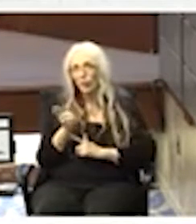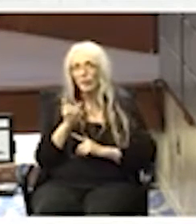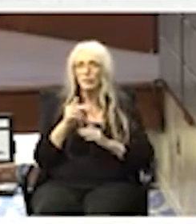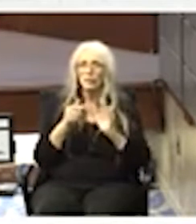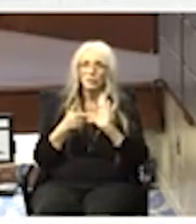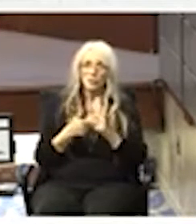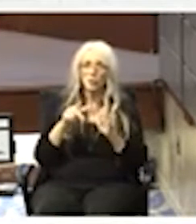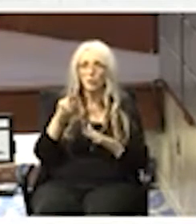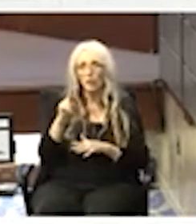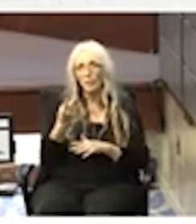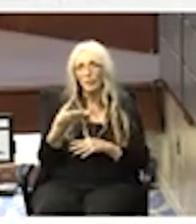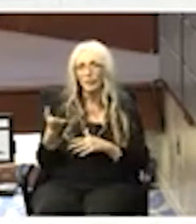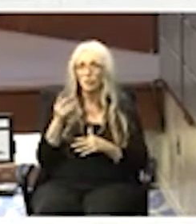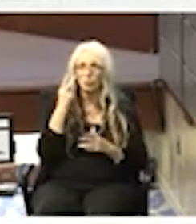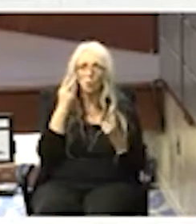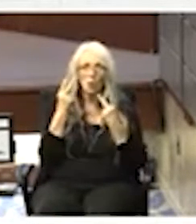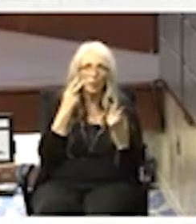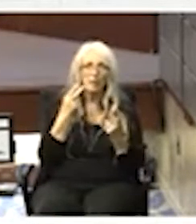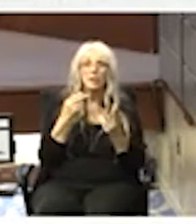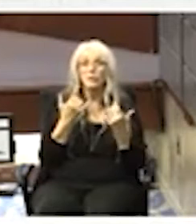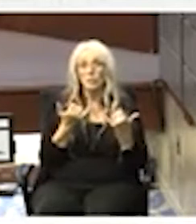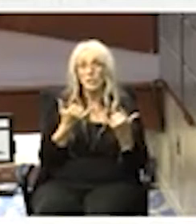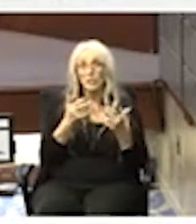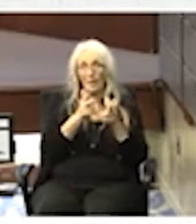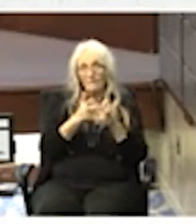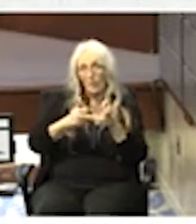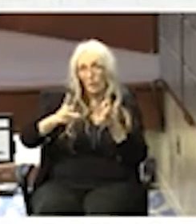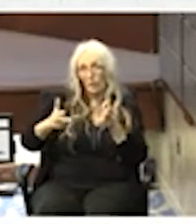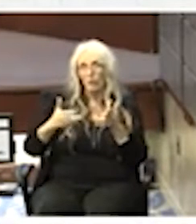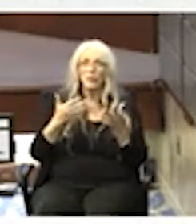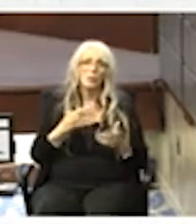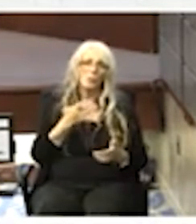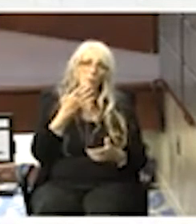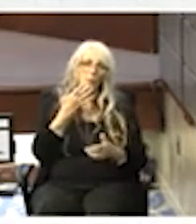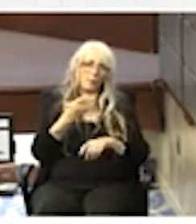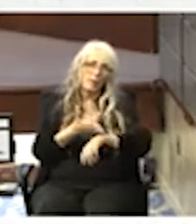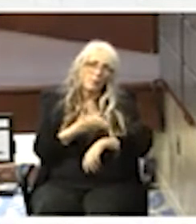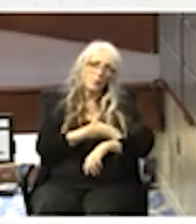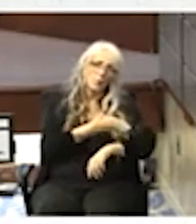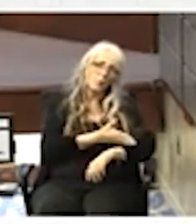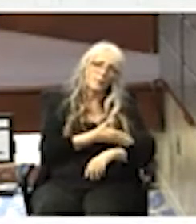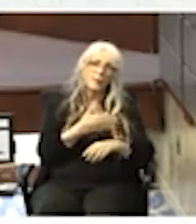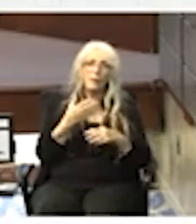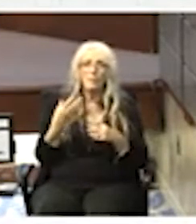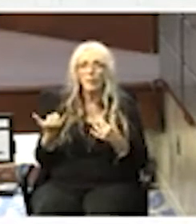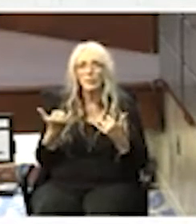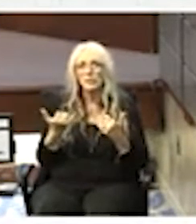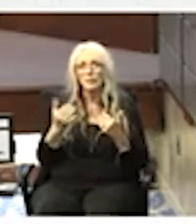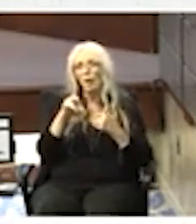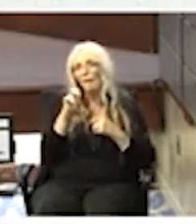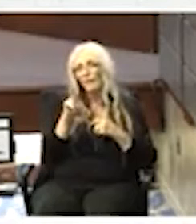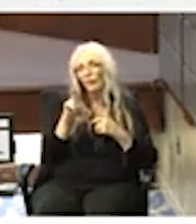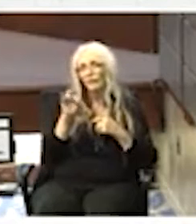couple of the elements we're looking at. There's an existing parking lot that we'd like to improve. We'd like to redefine some additional overflow parking,